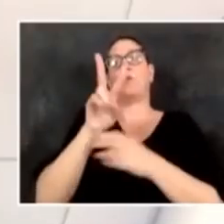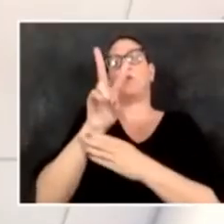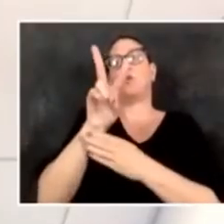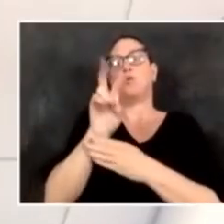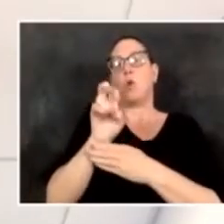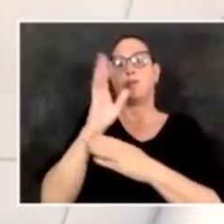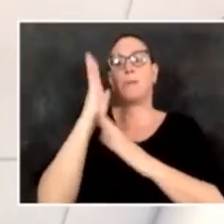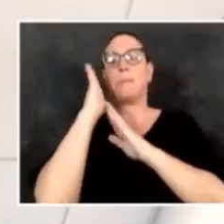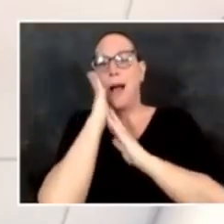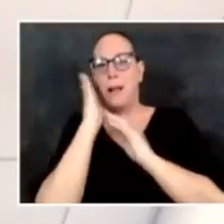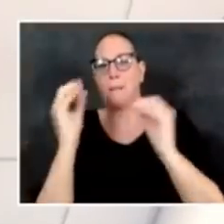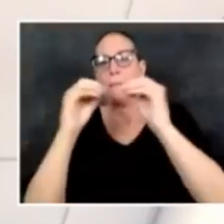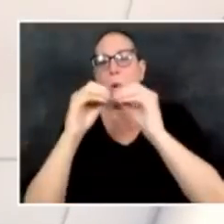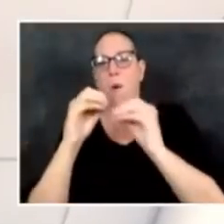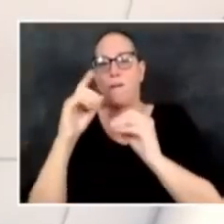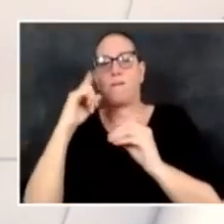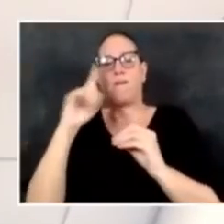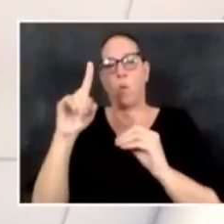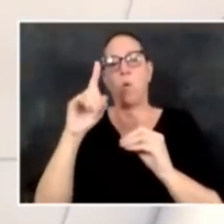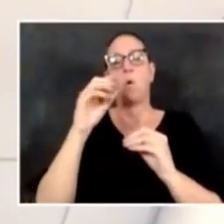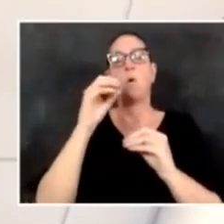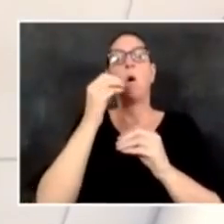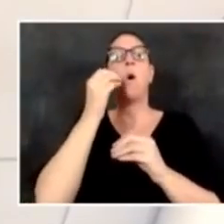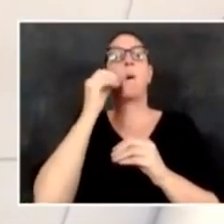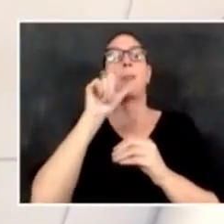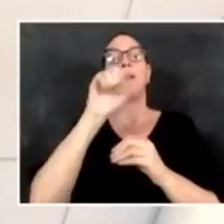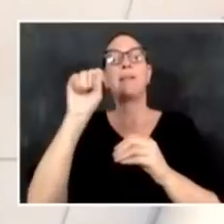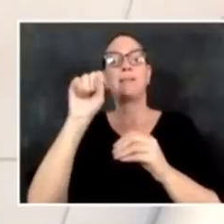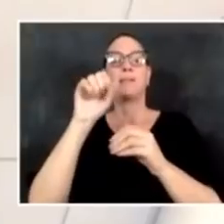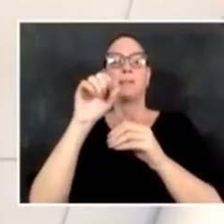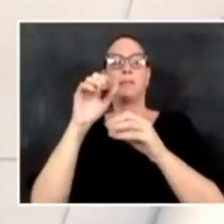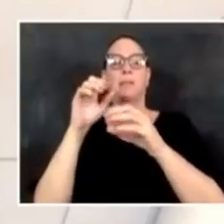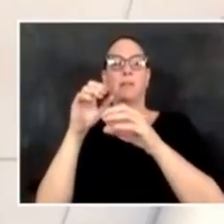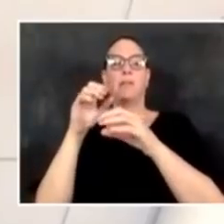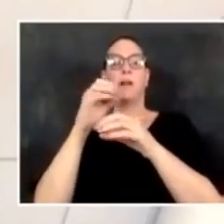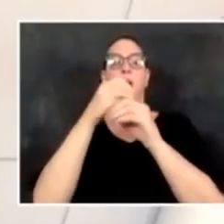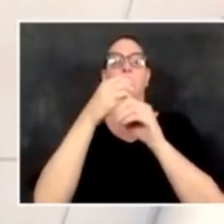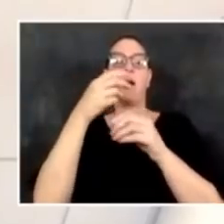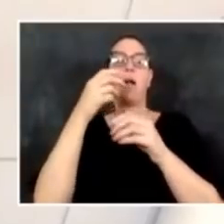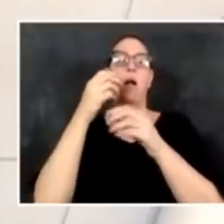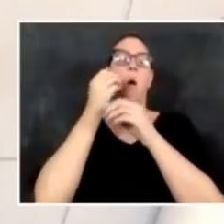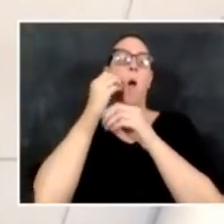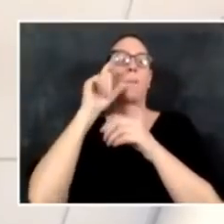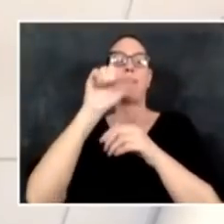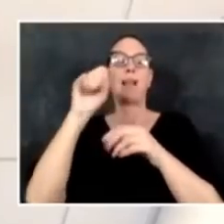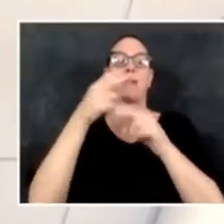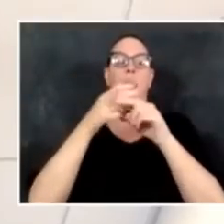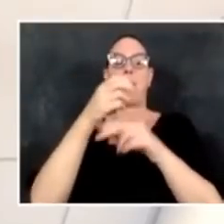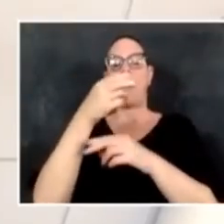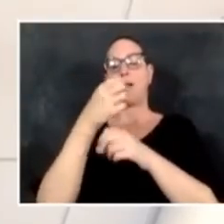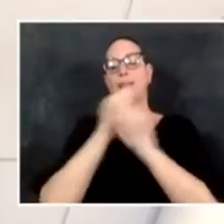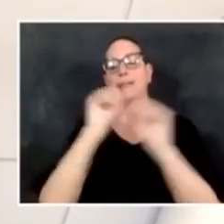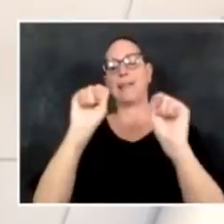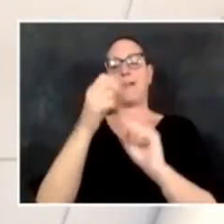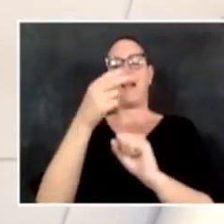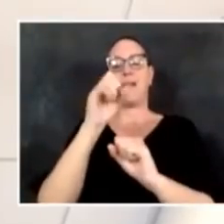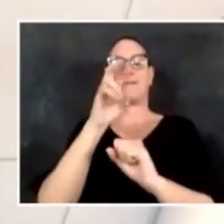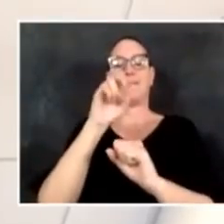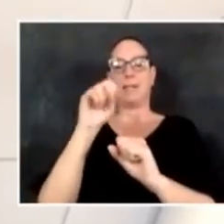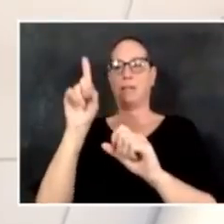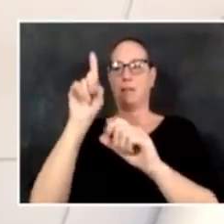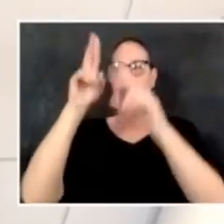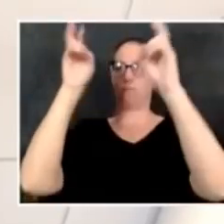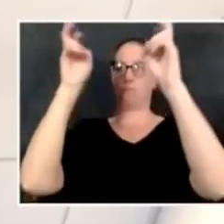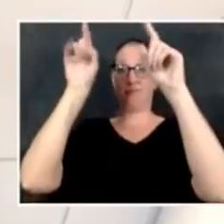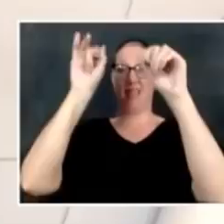in. Look, it's just a tragedy when we lose people, and these two individuals were people that we've been trying to bring